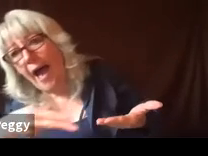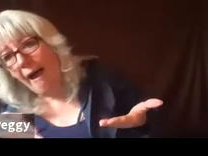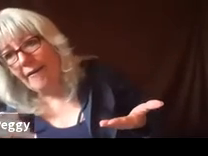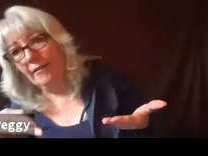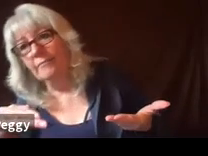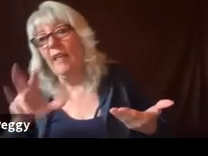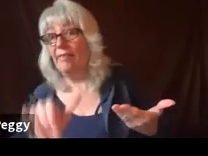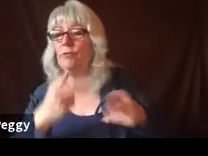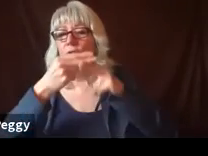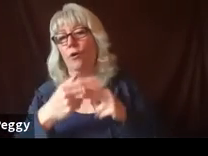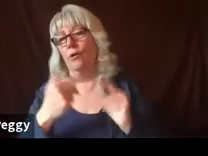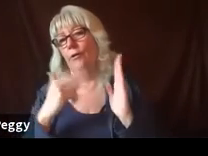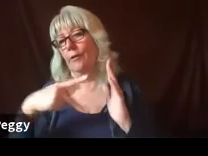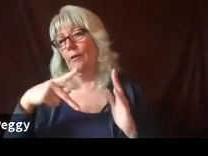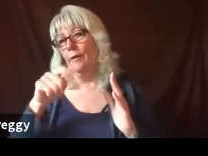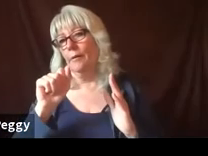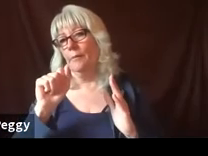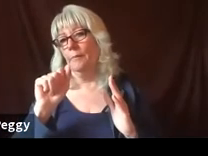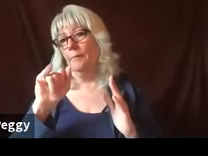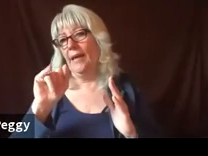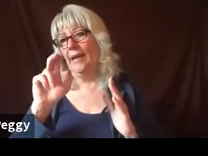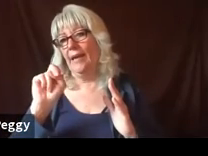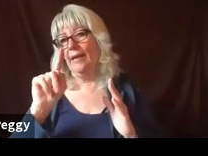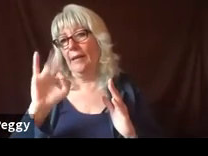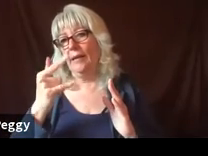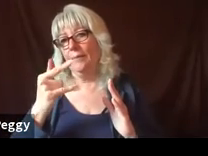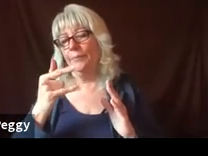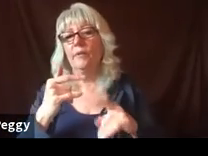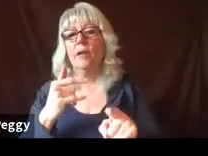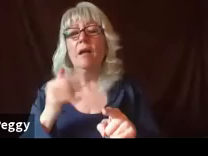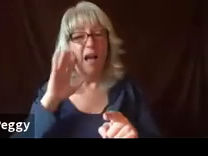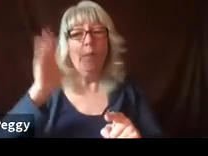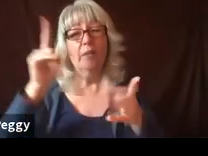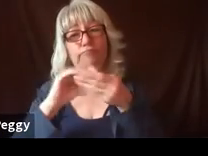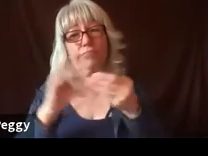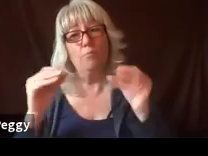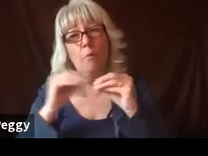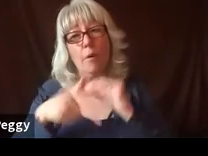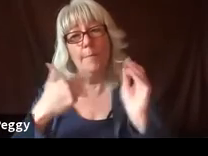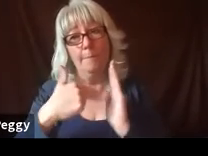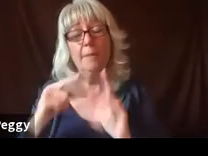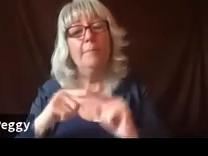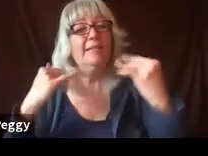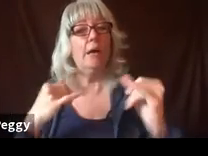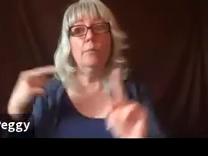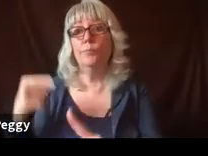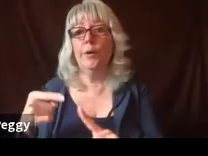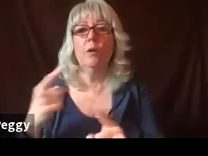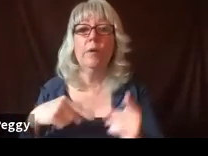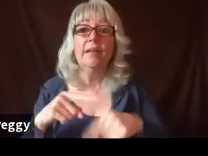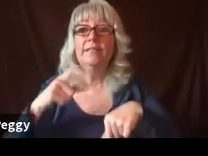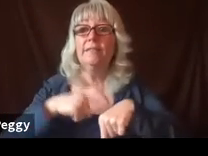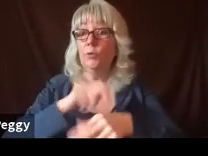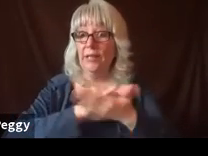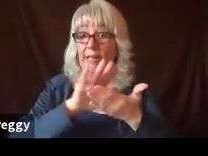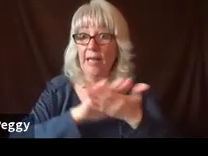Let's just skip to the chase. There's a lot of things I'm gonna talk to you about painting, but let's get to what happens when it's time to